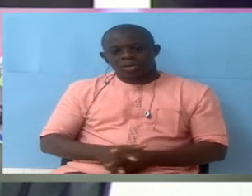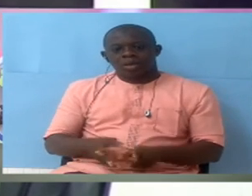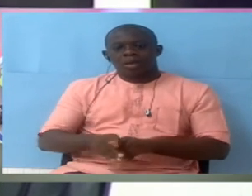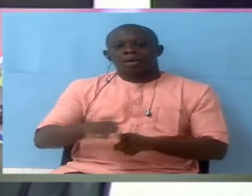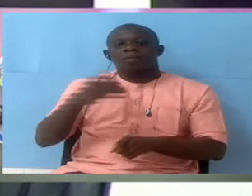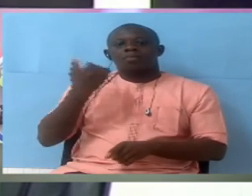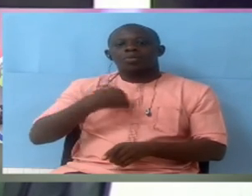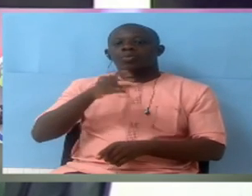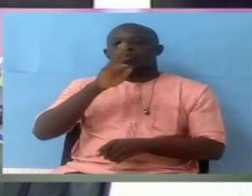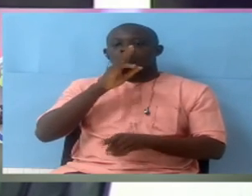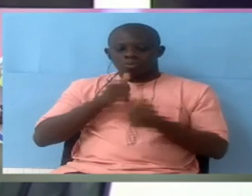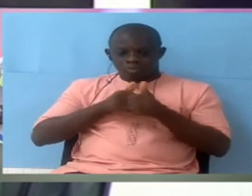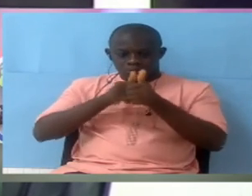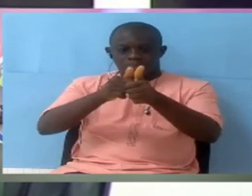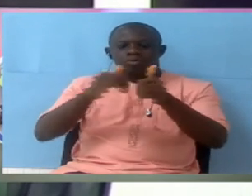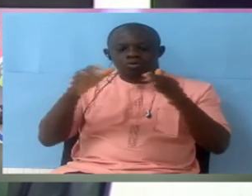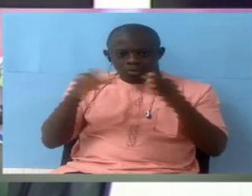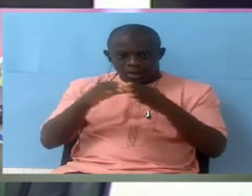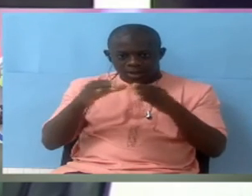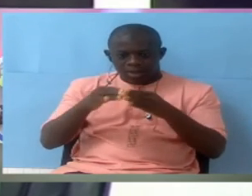My escorters,